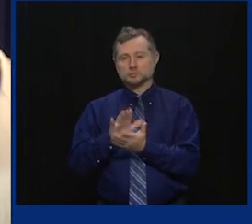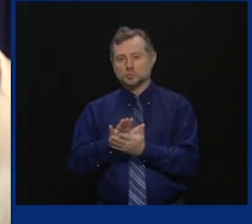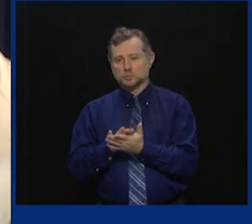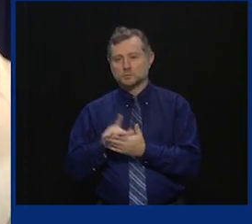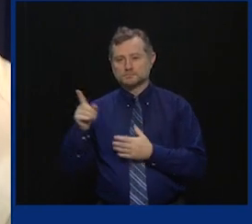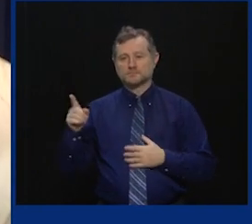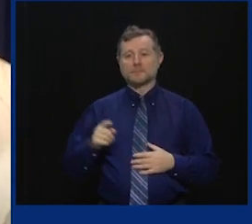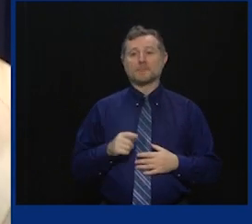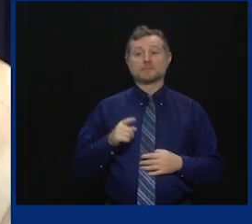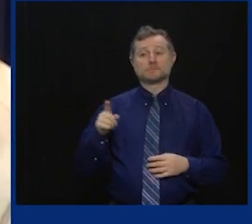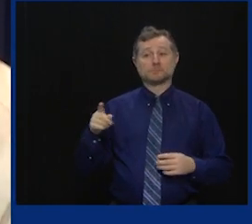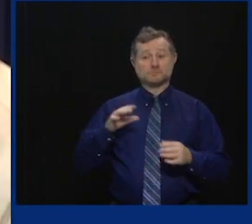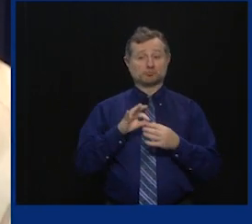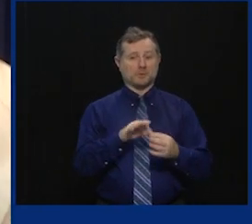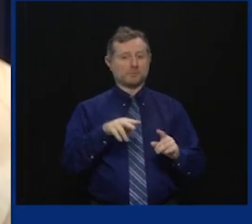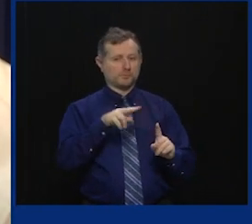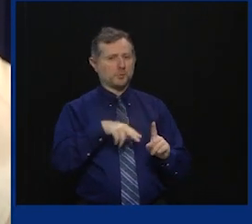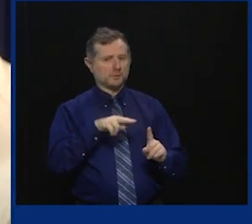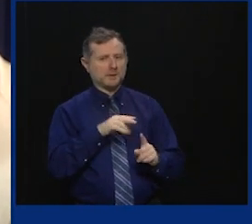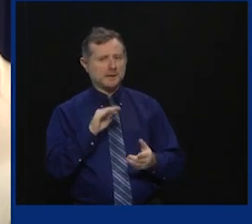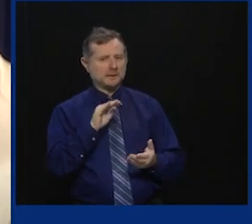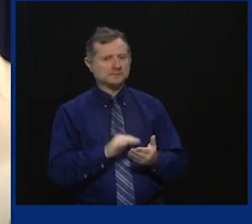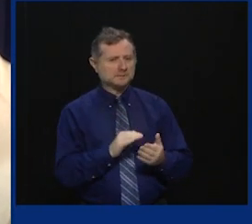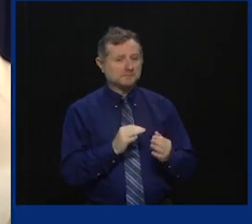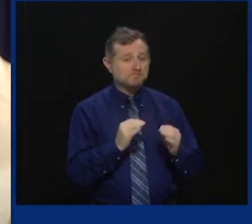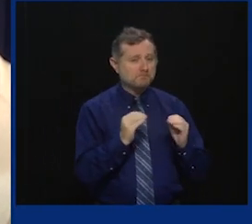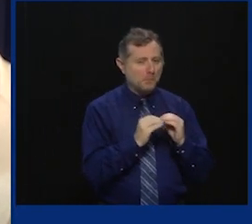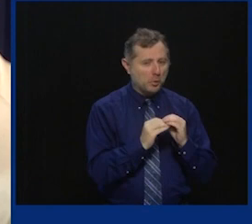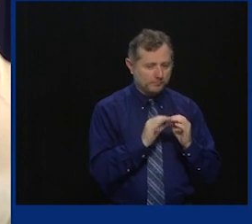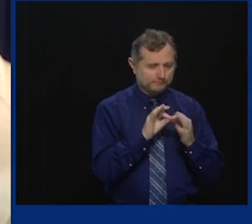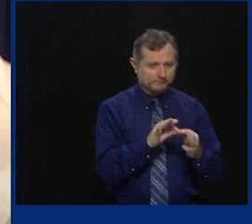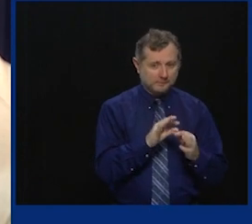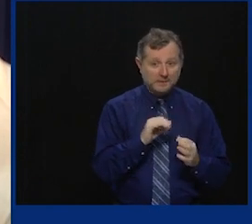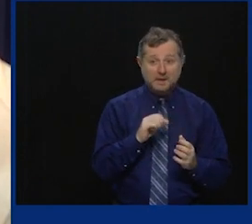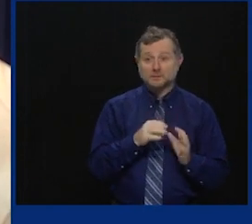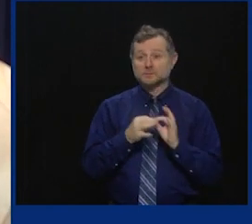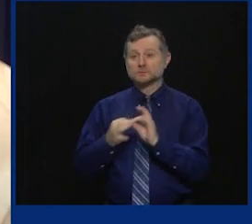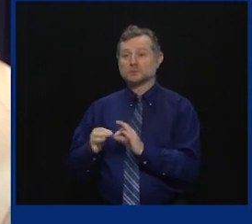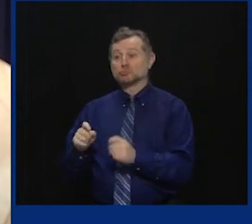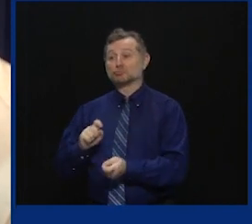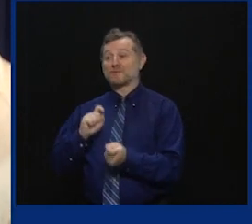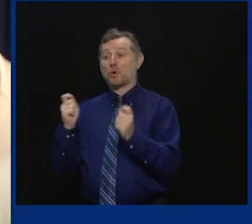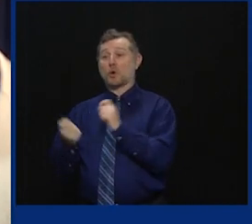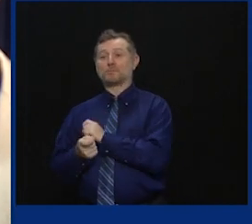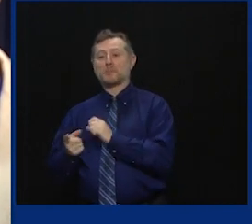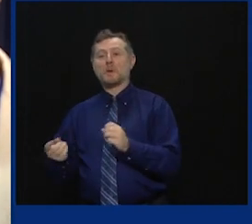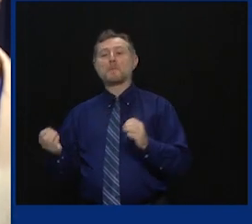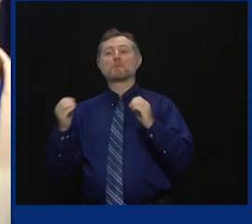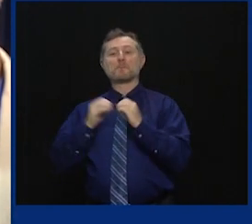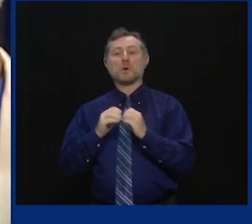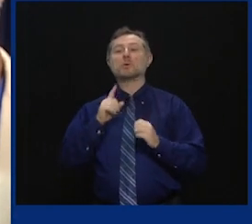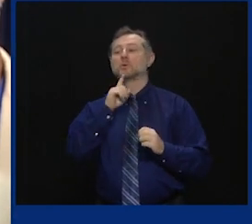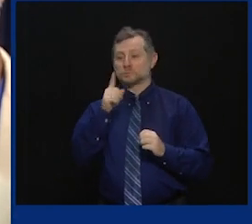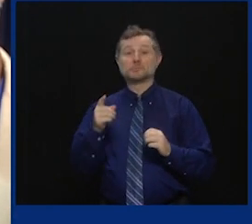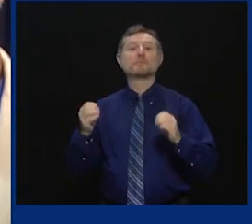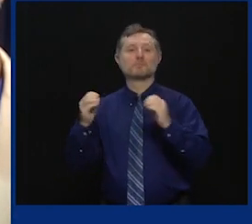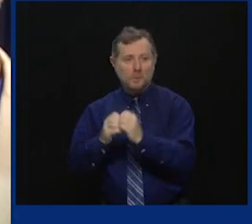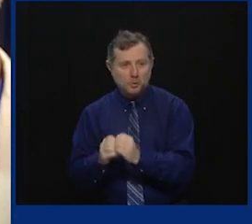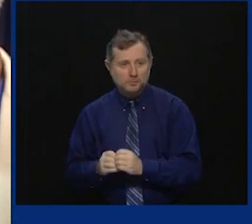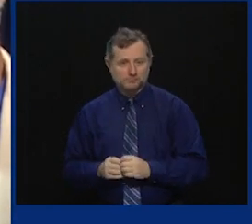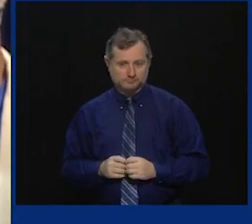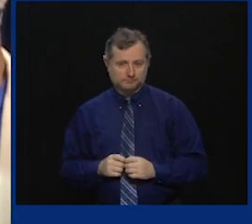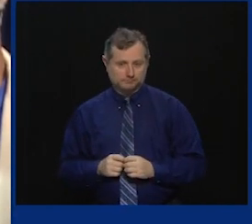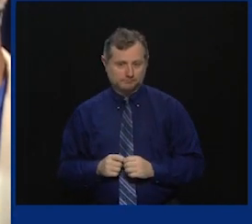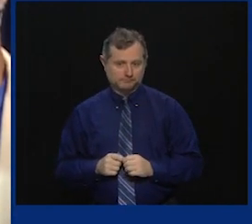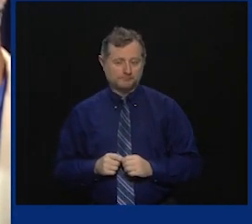more, but when it comes to reform, more is more. And I think we have an administration